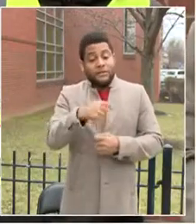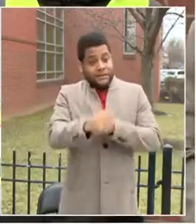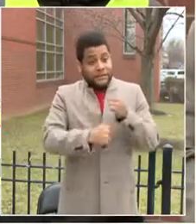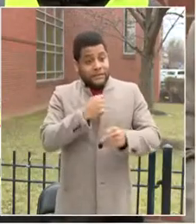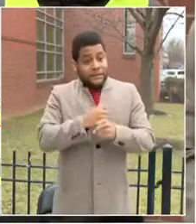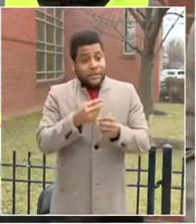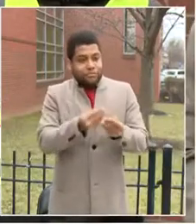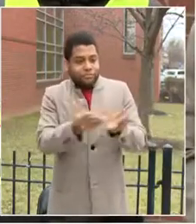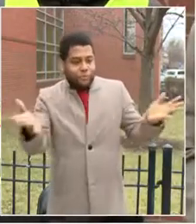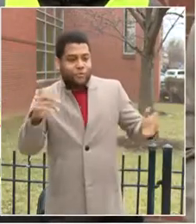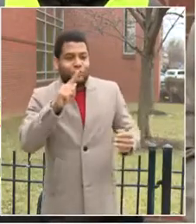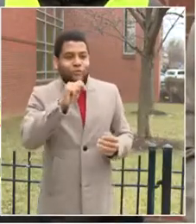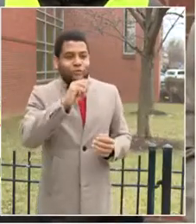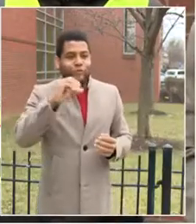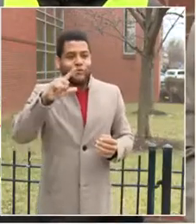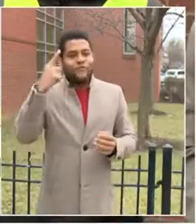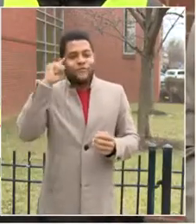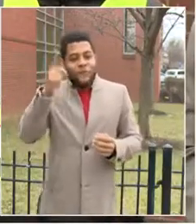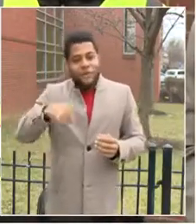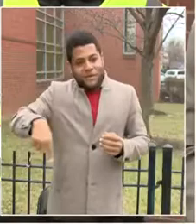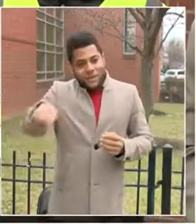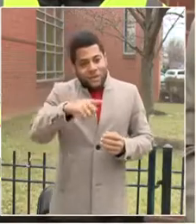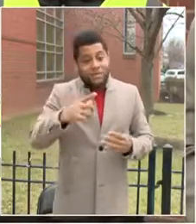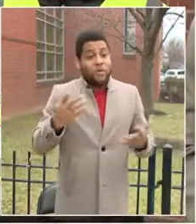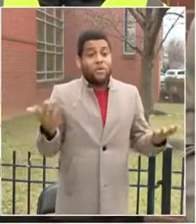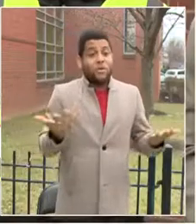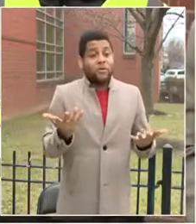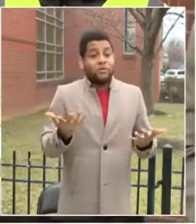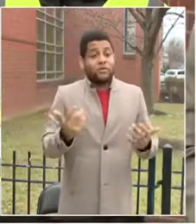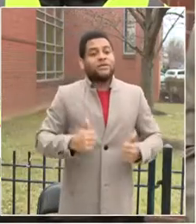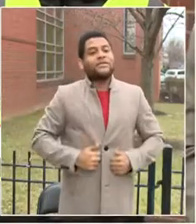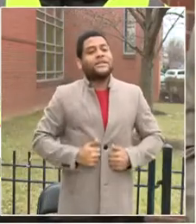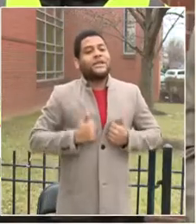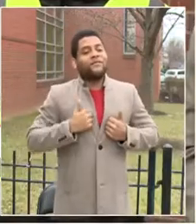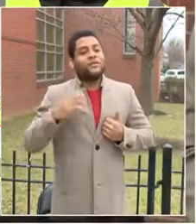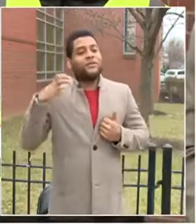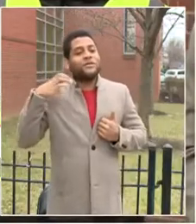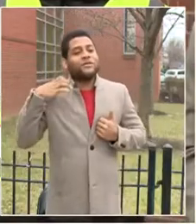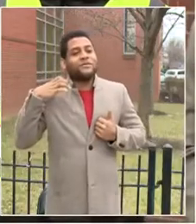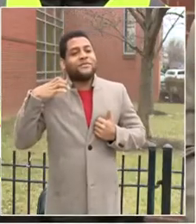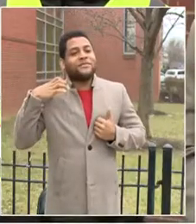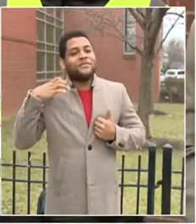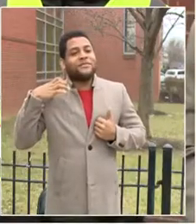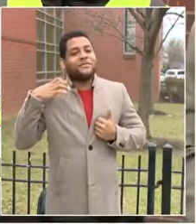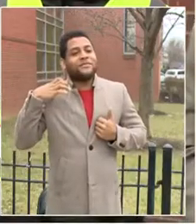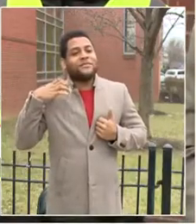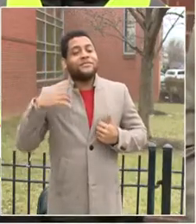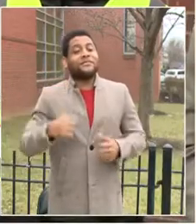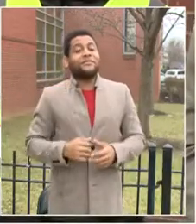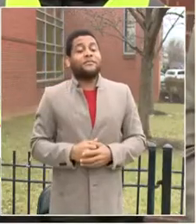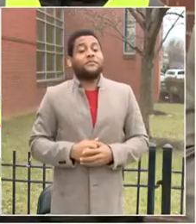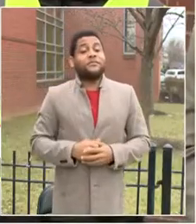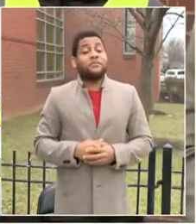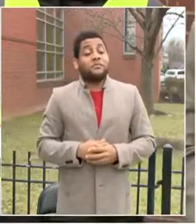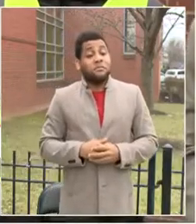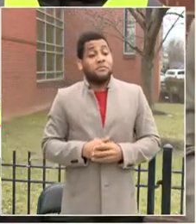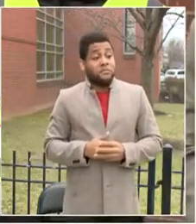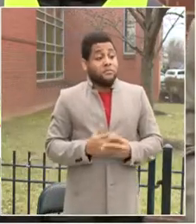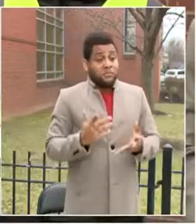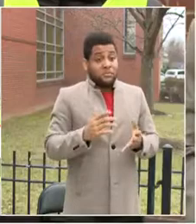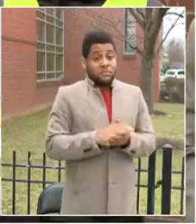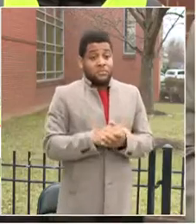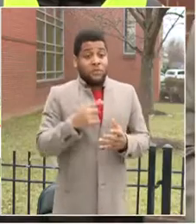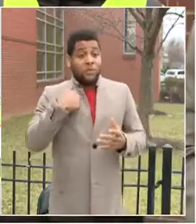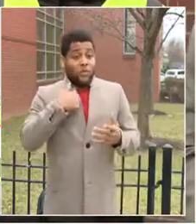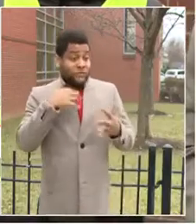tool is life coaching. And we have seen with all